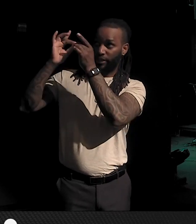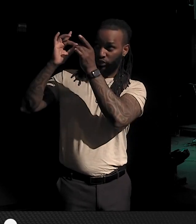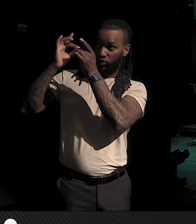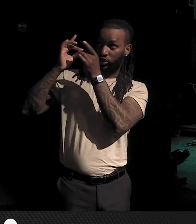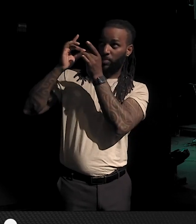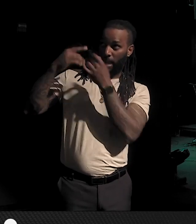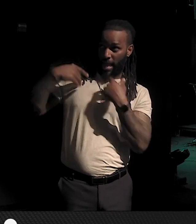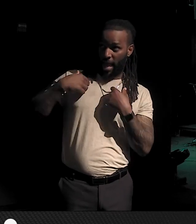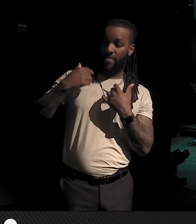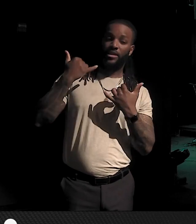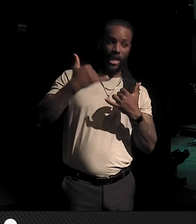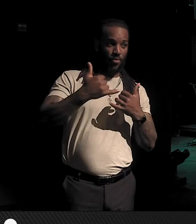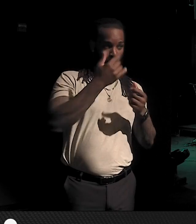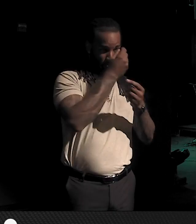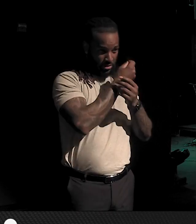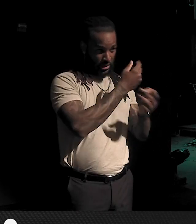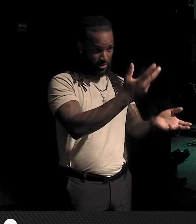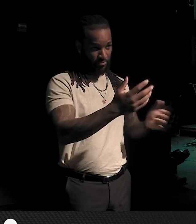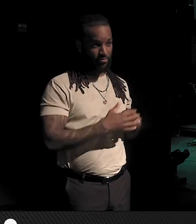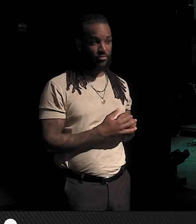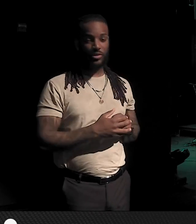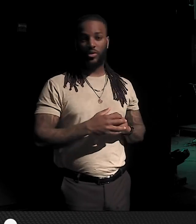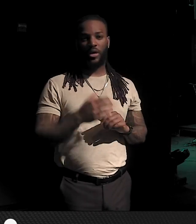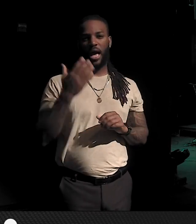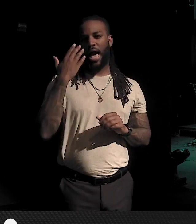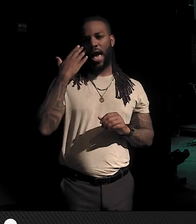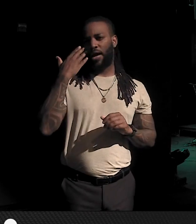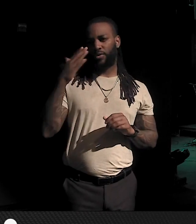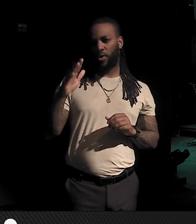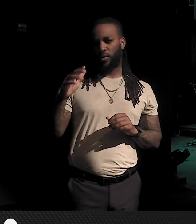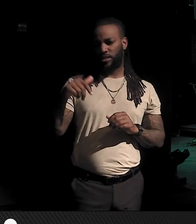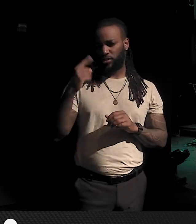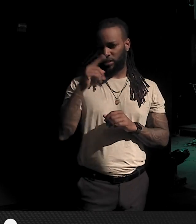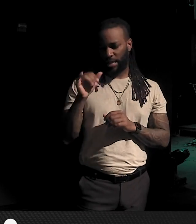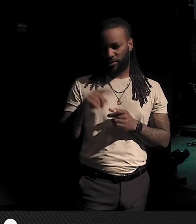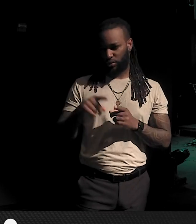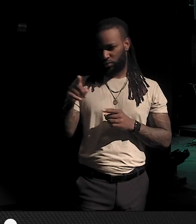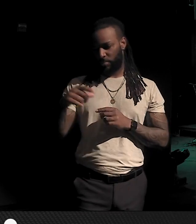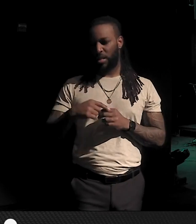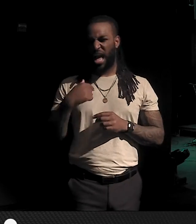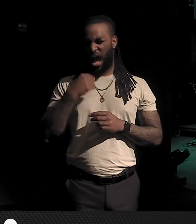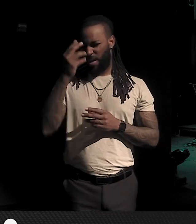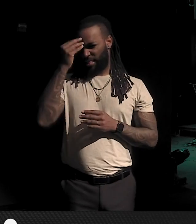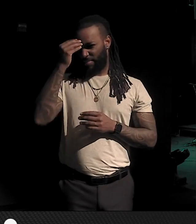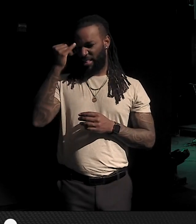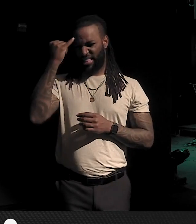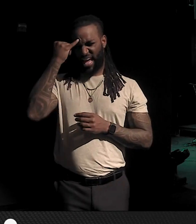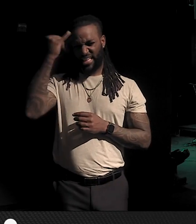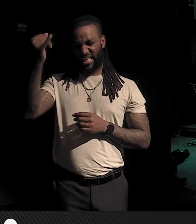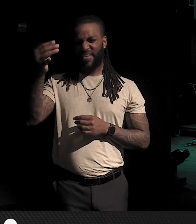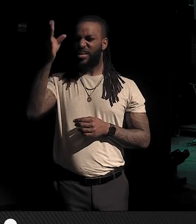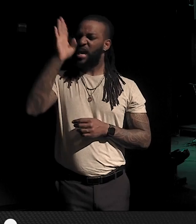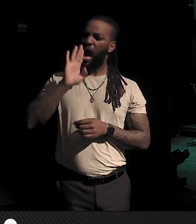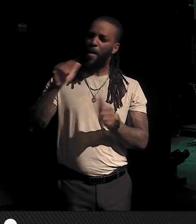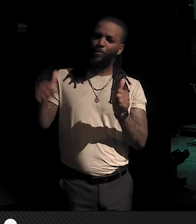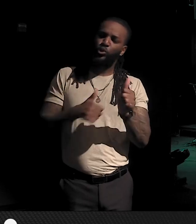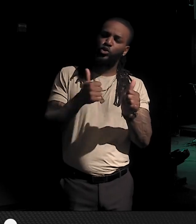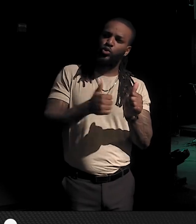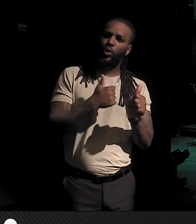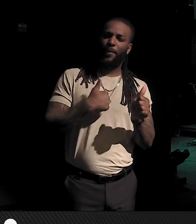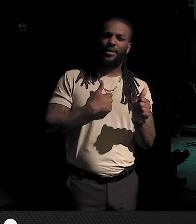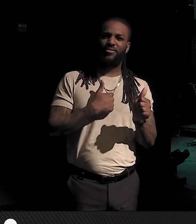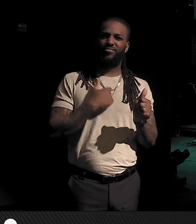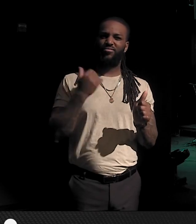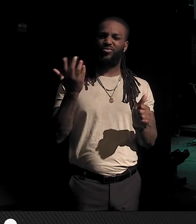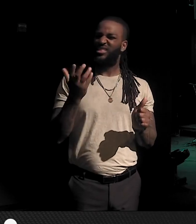it. Well, I don't know what pursuit looks like to you. I was thinking about, when I was thinking about the idea of God pursuing me, what do I think pursuit